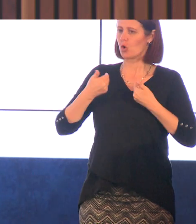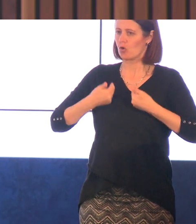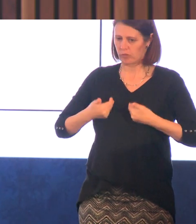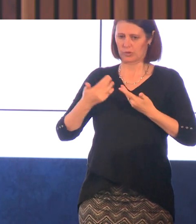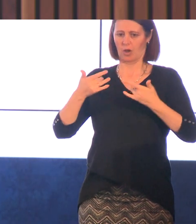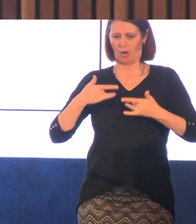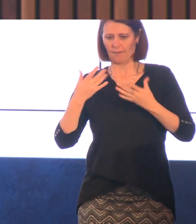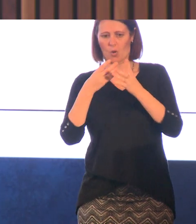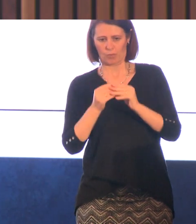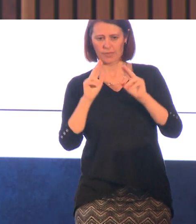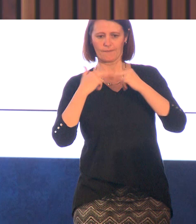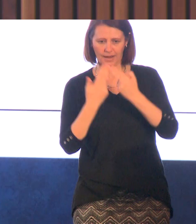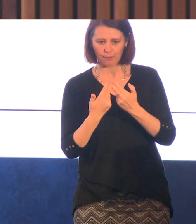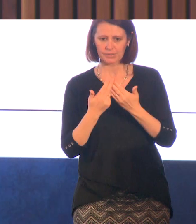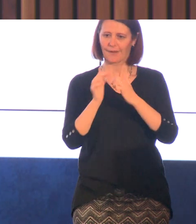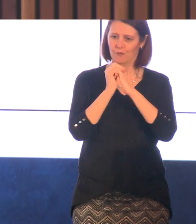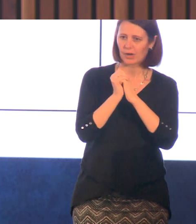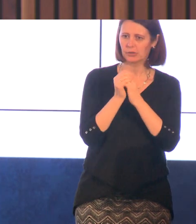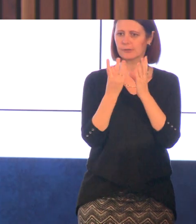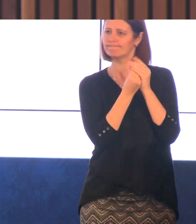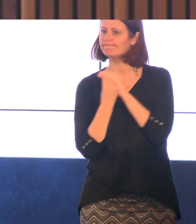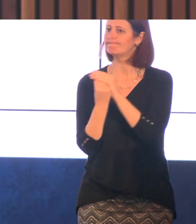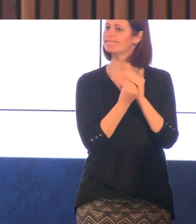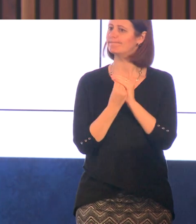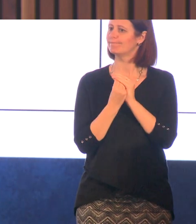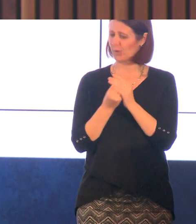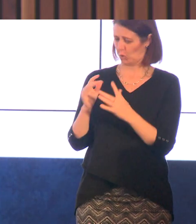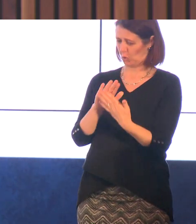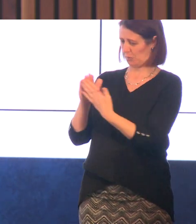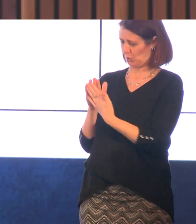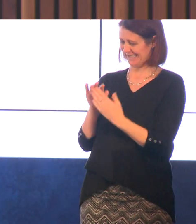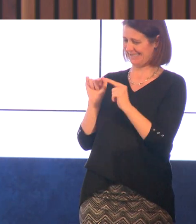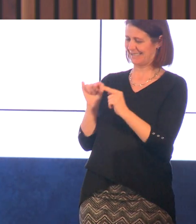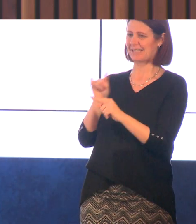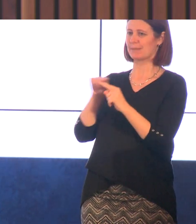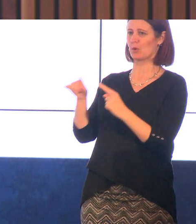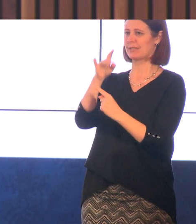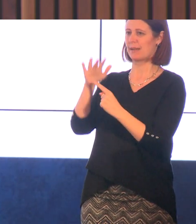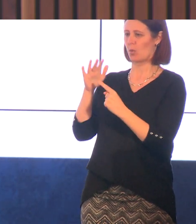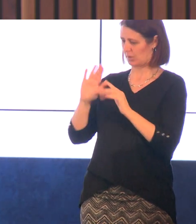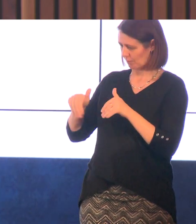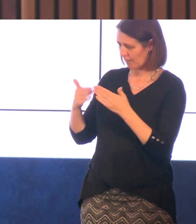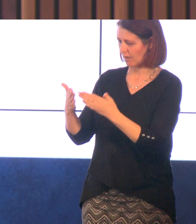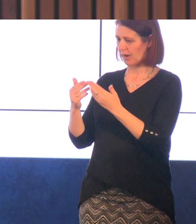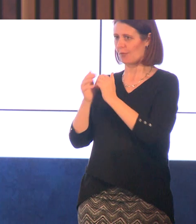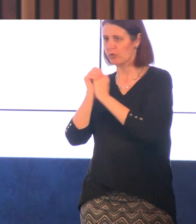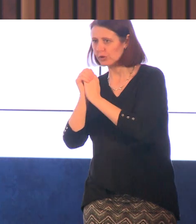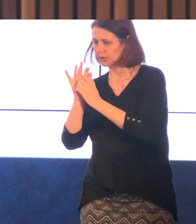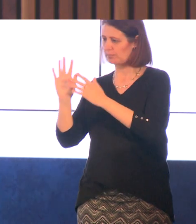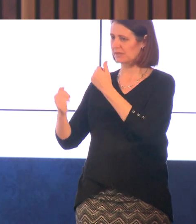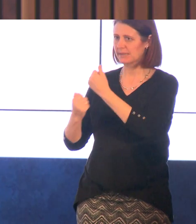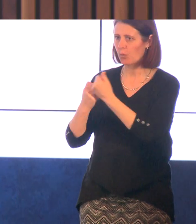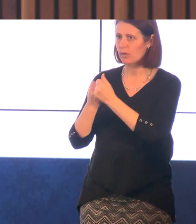with family and friends. Communities are the most important way of providing friendship, support